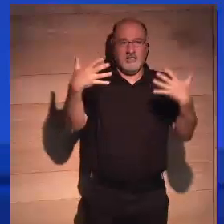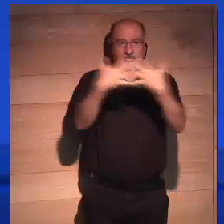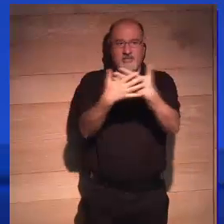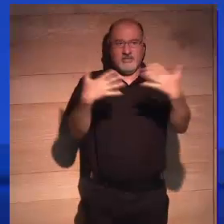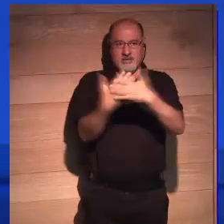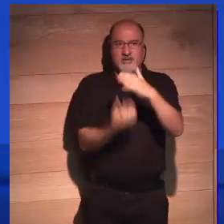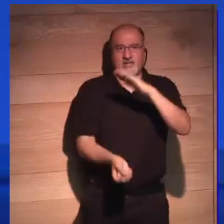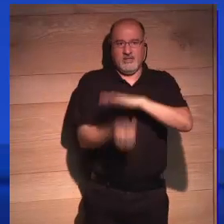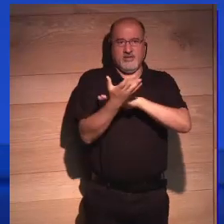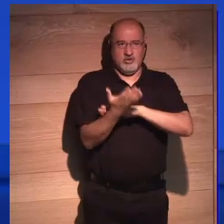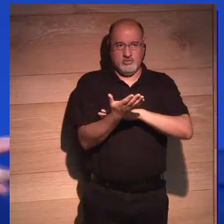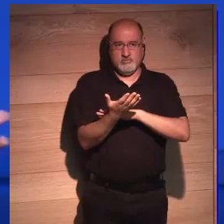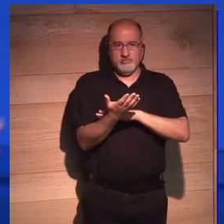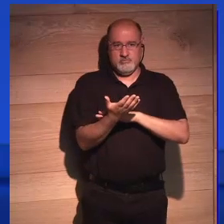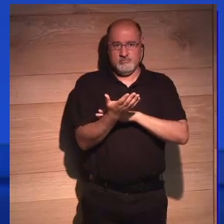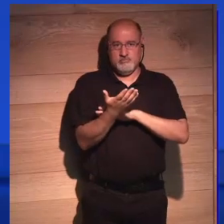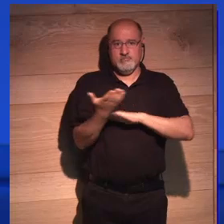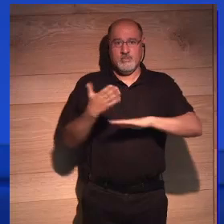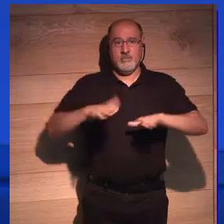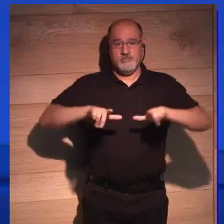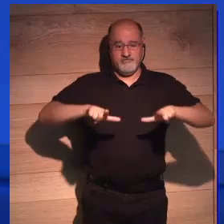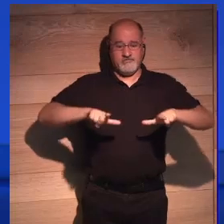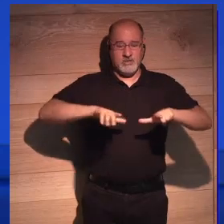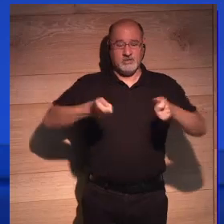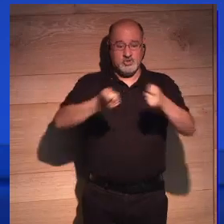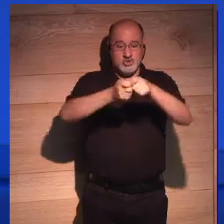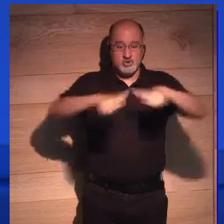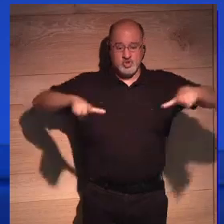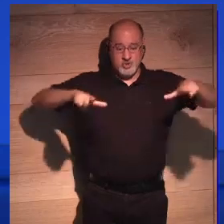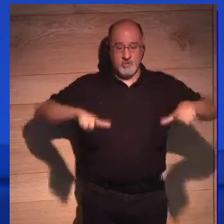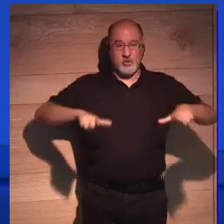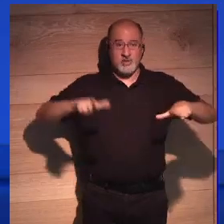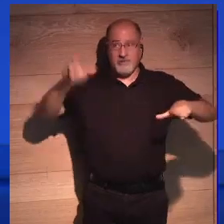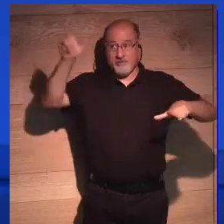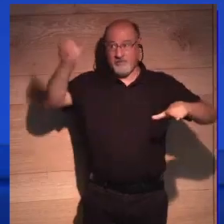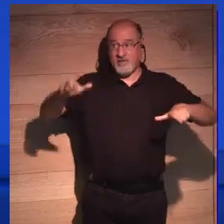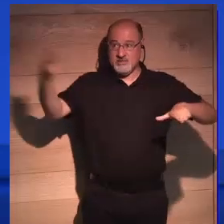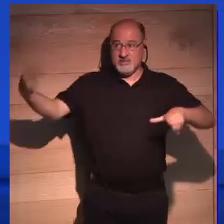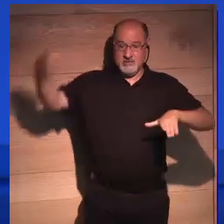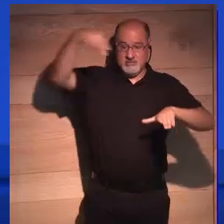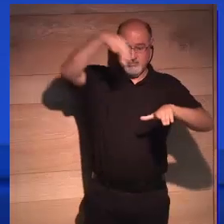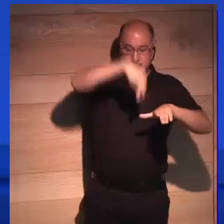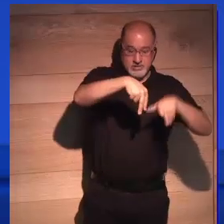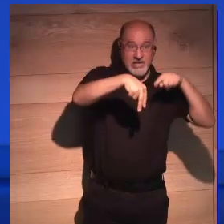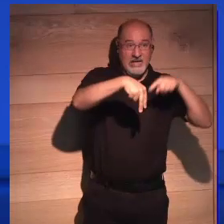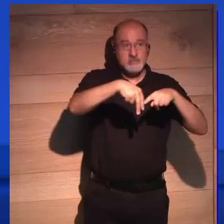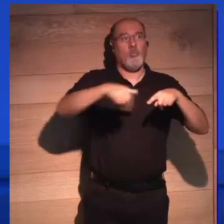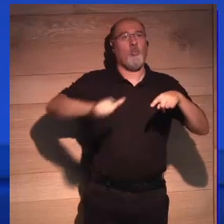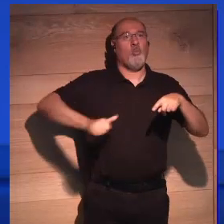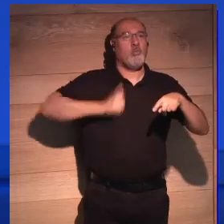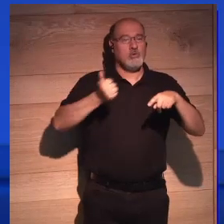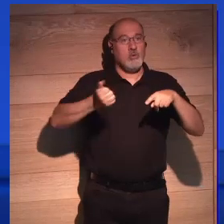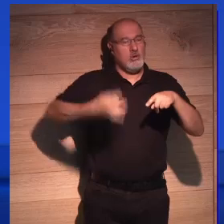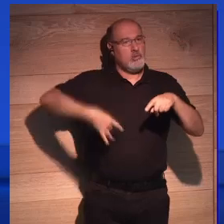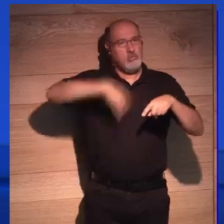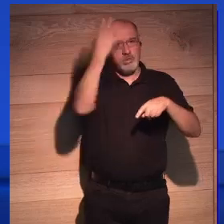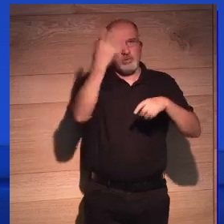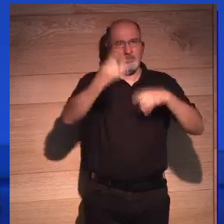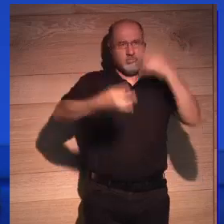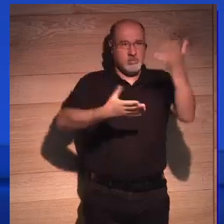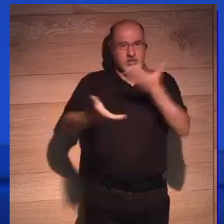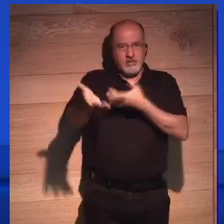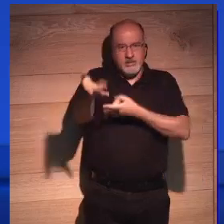and you've got a really good opportunity to create engagement, especially with eye contact. And you could even work towards developing